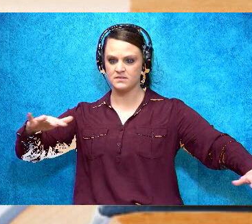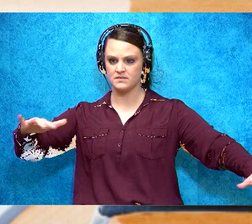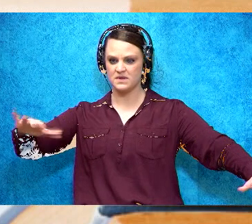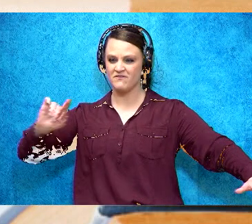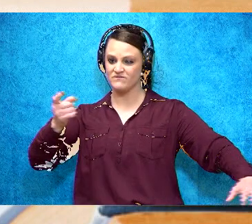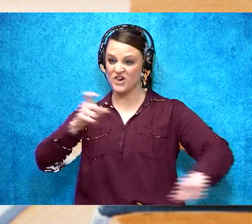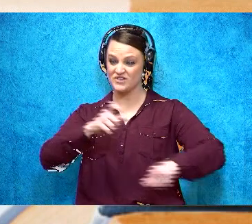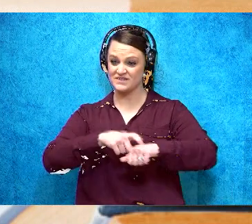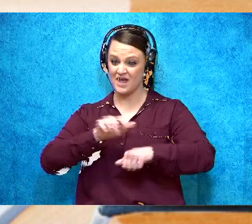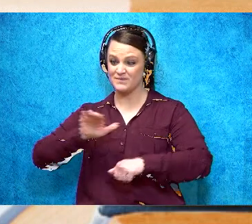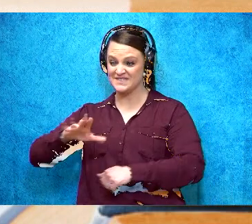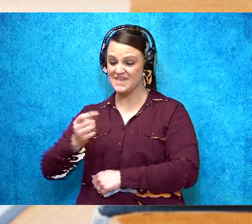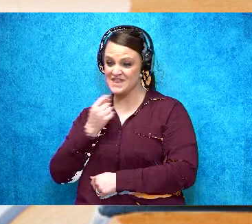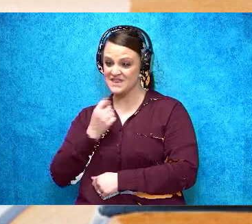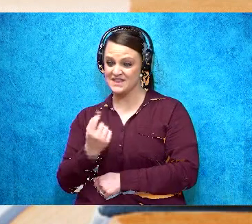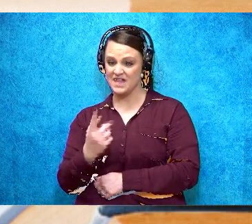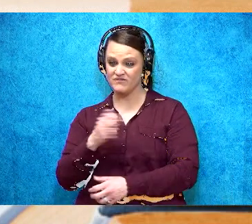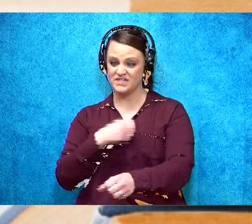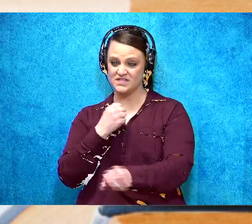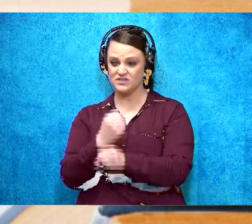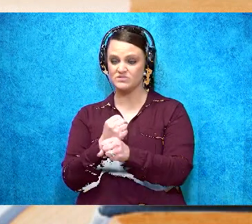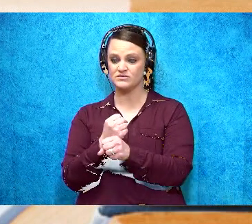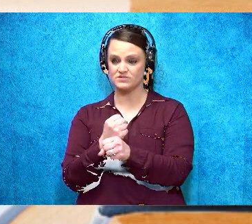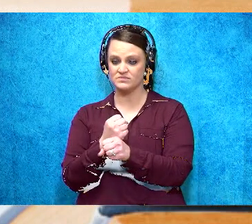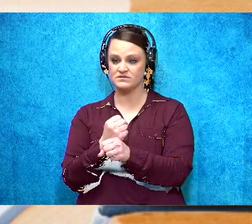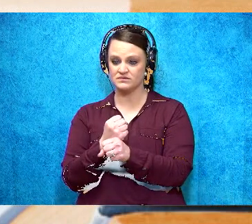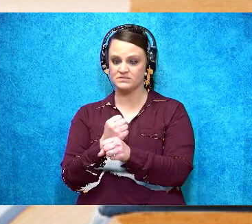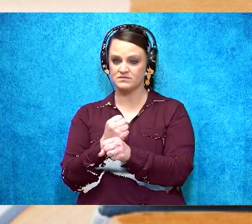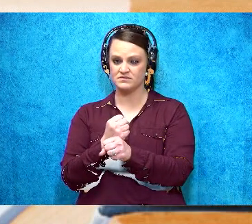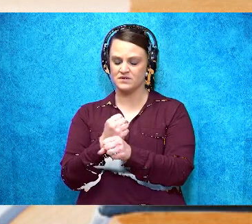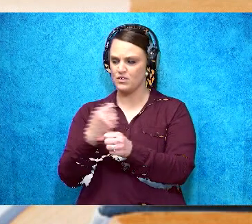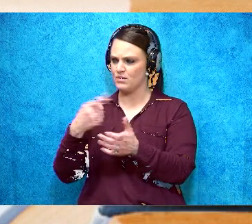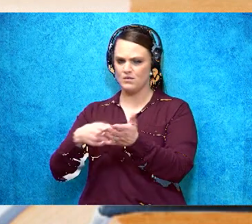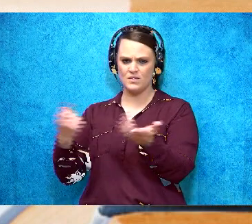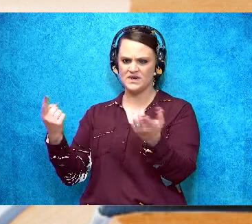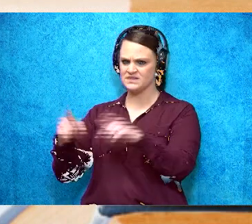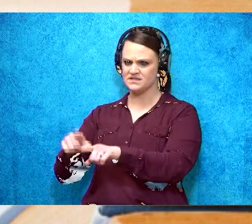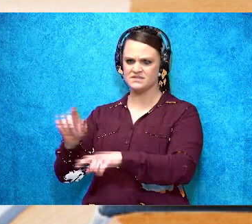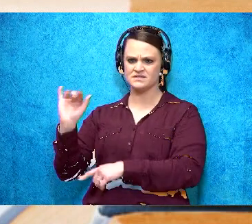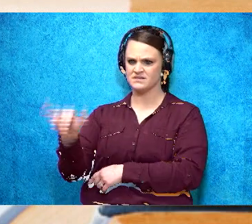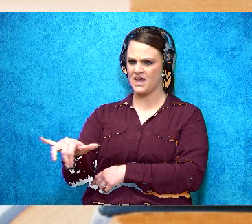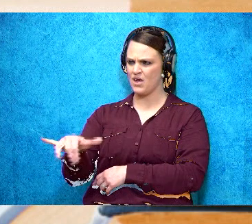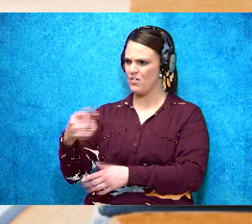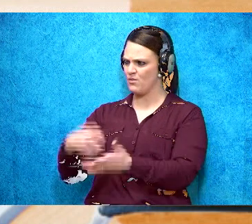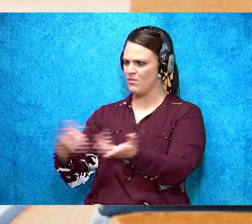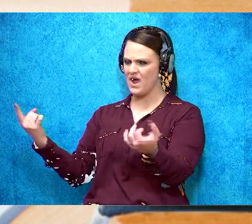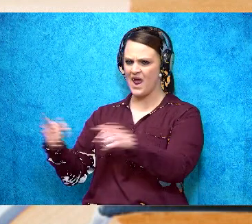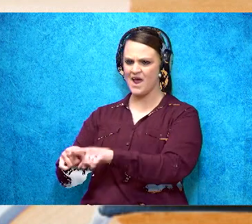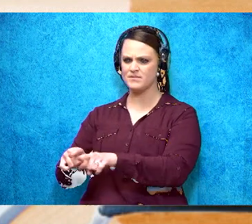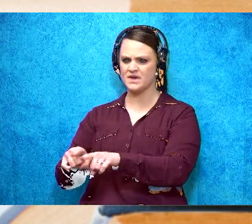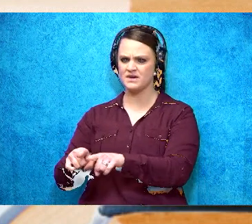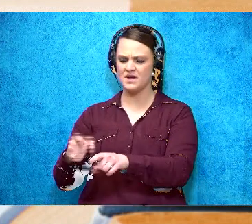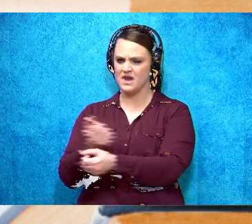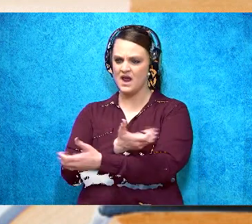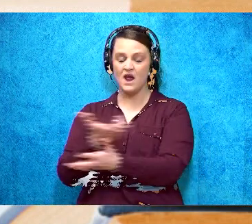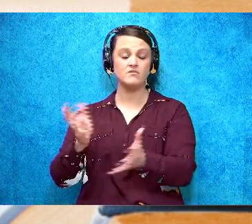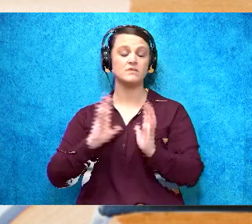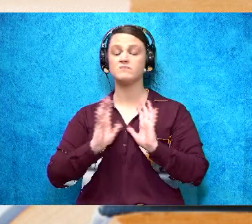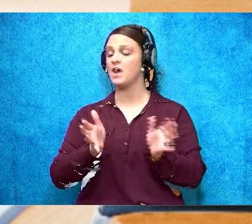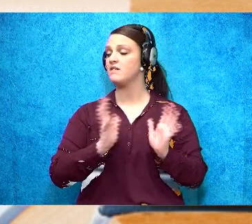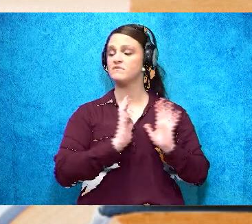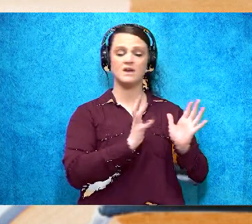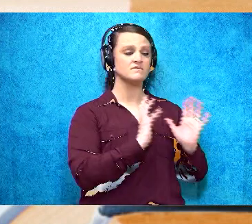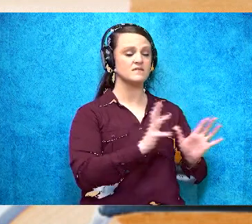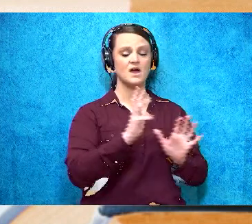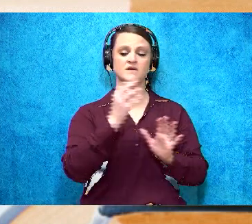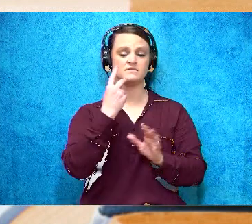in his 11 years. "What is it? What's going on?" Diggs yelled. "Everything's fine," the pilot